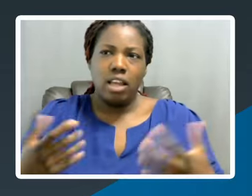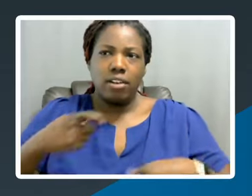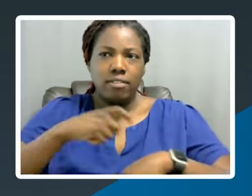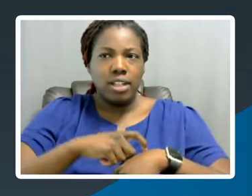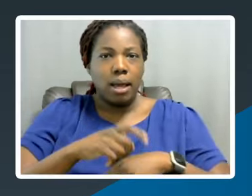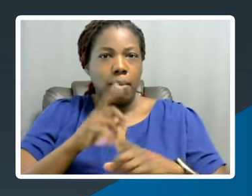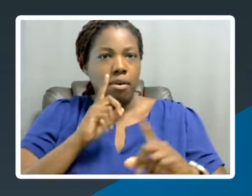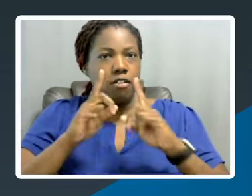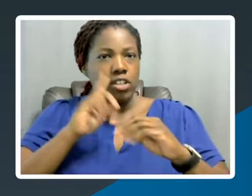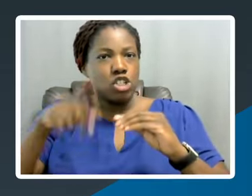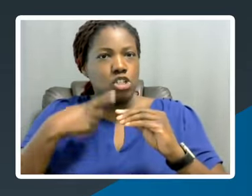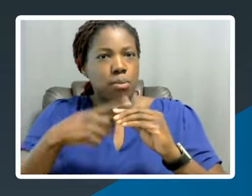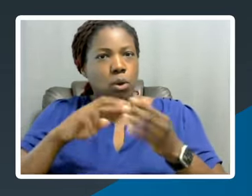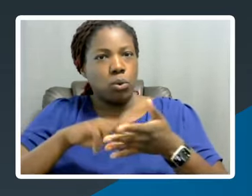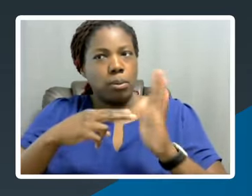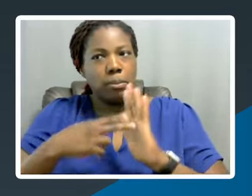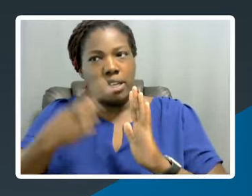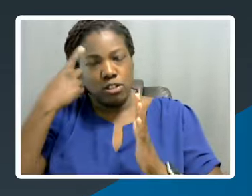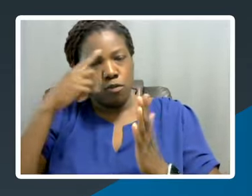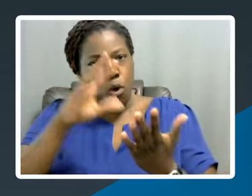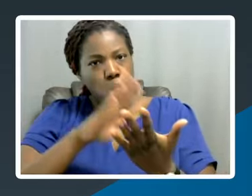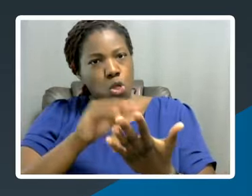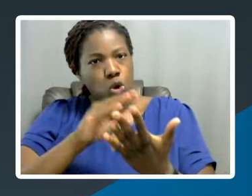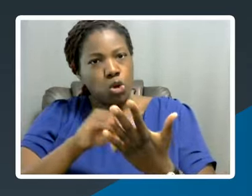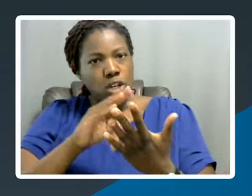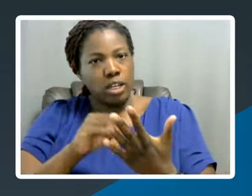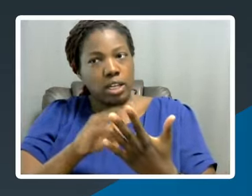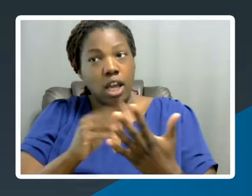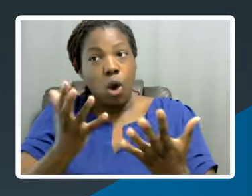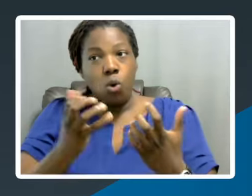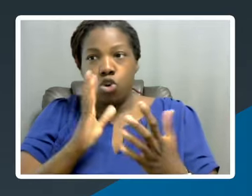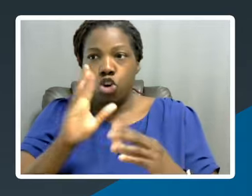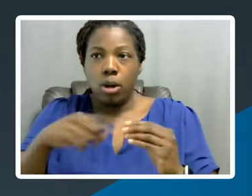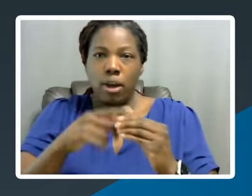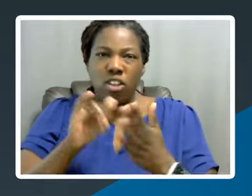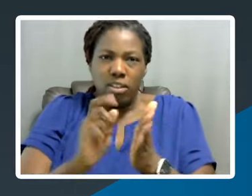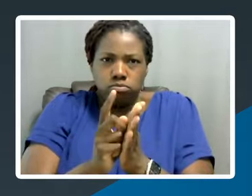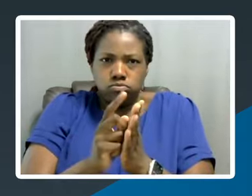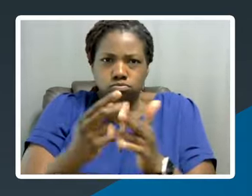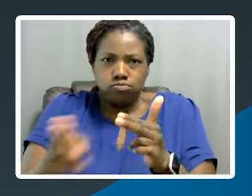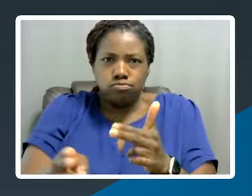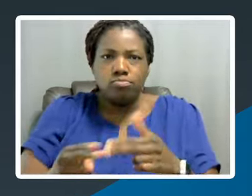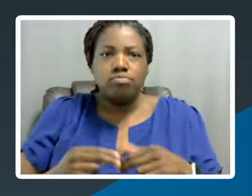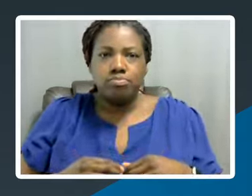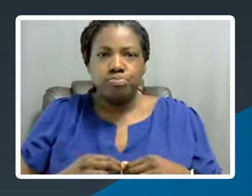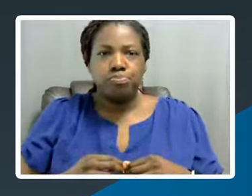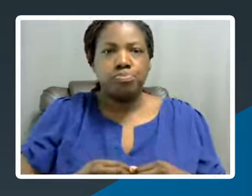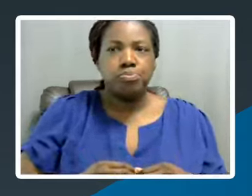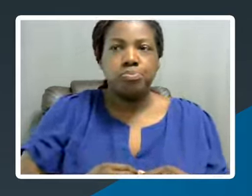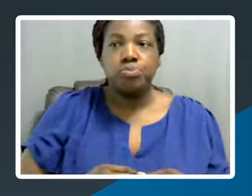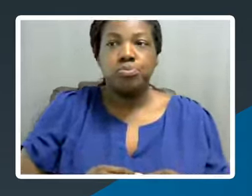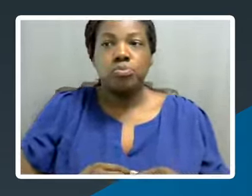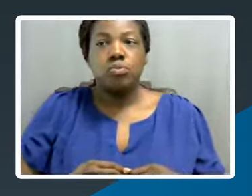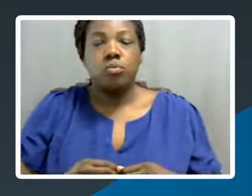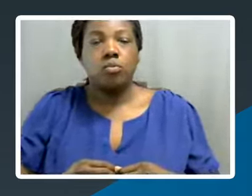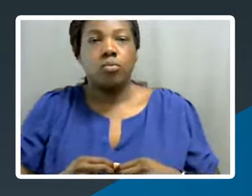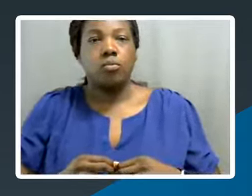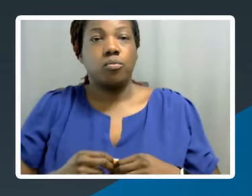conversations about what it means for learning. And so I want to talk about that for just a few minutes here. And one of the